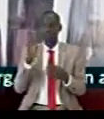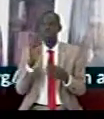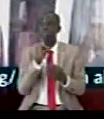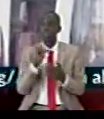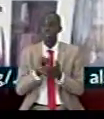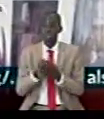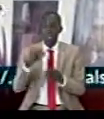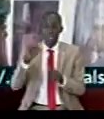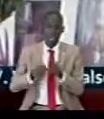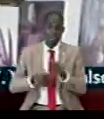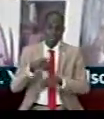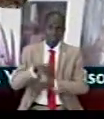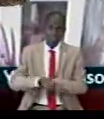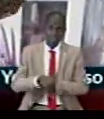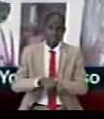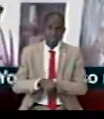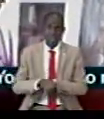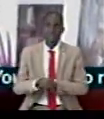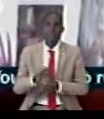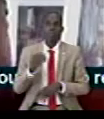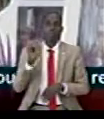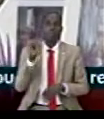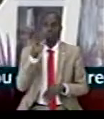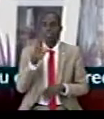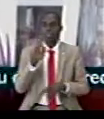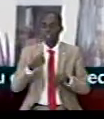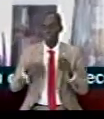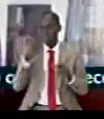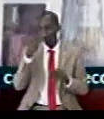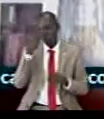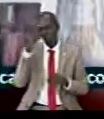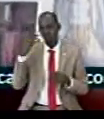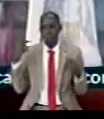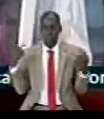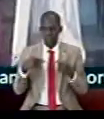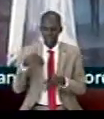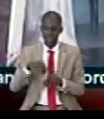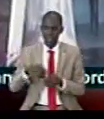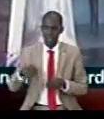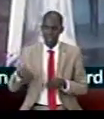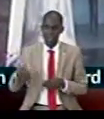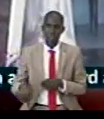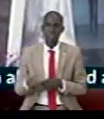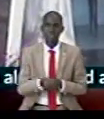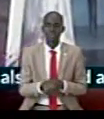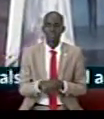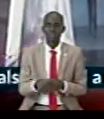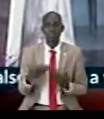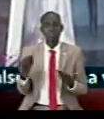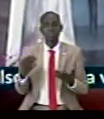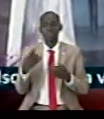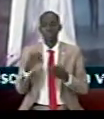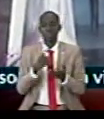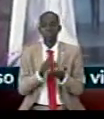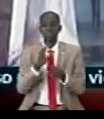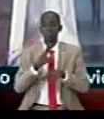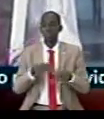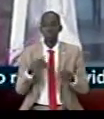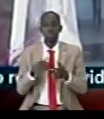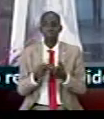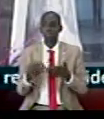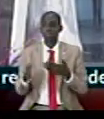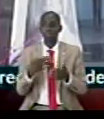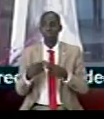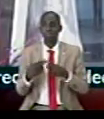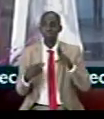the head toe, I will not sleep. My leg will be paining me. They say it's a rheumatism. Most one will say pour water. I